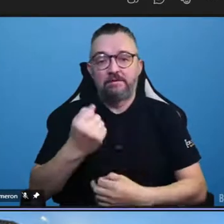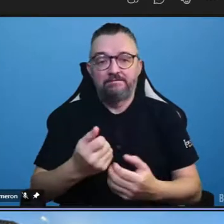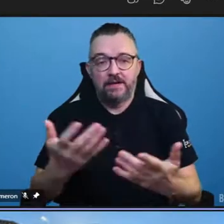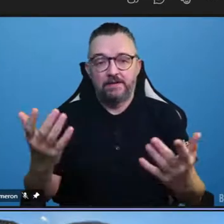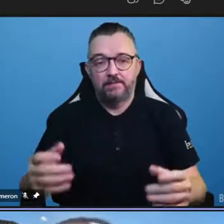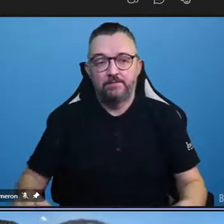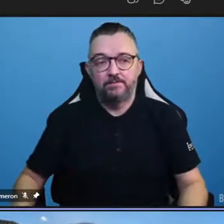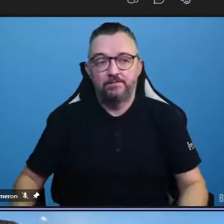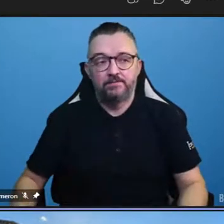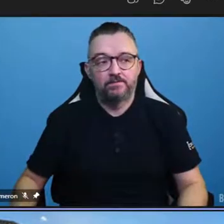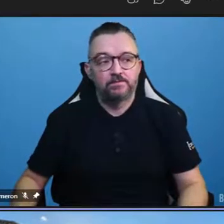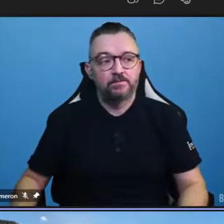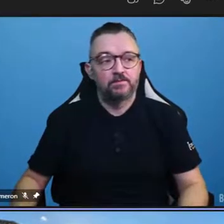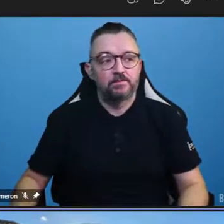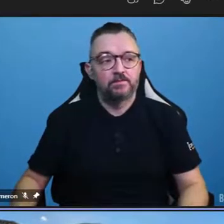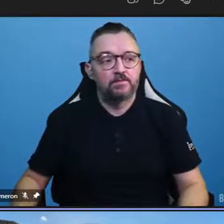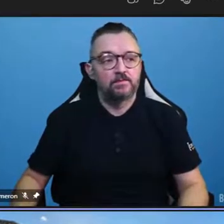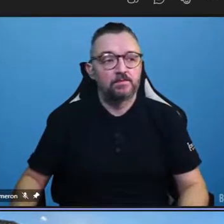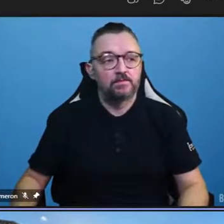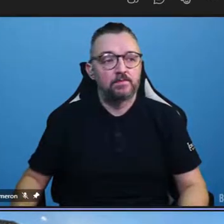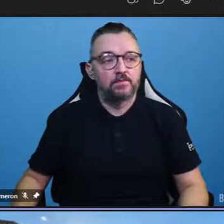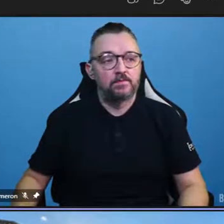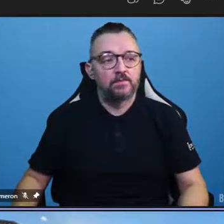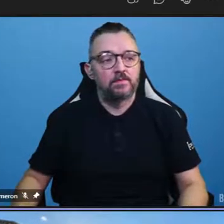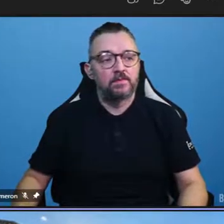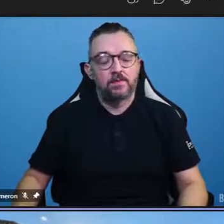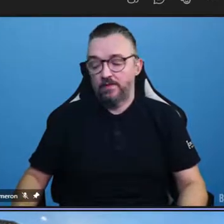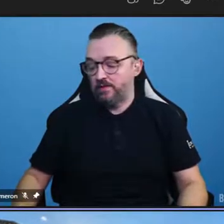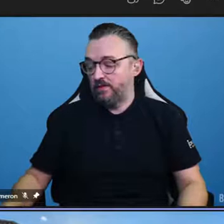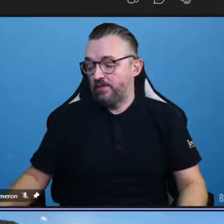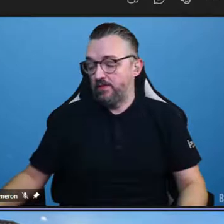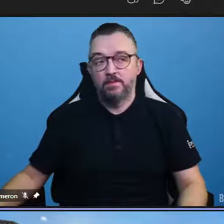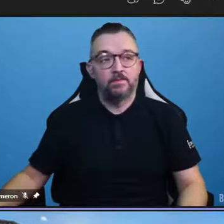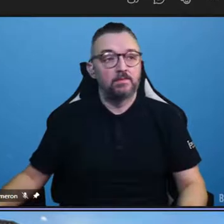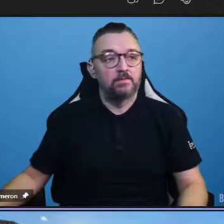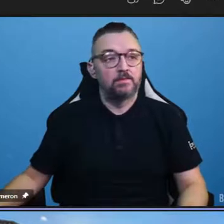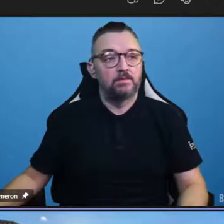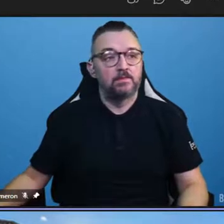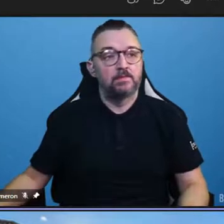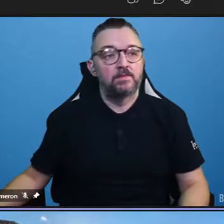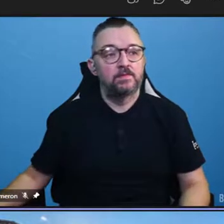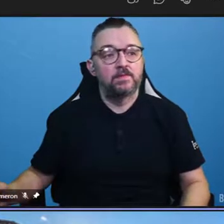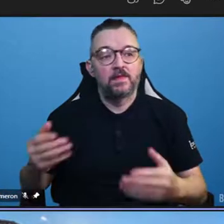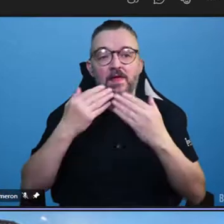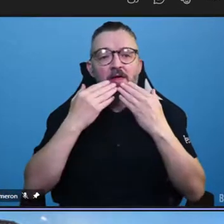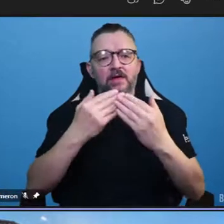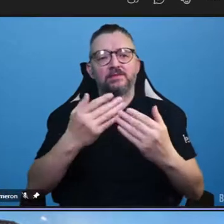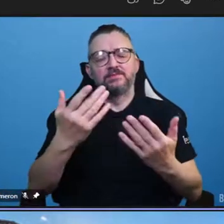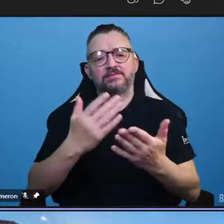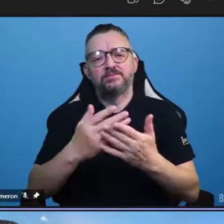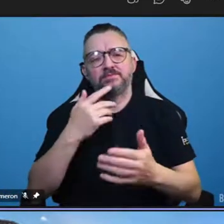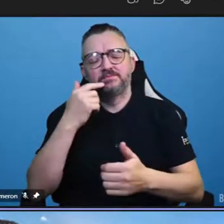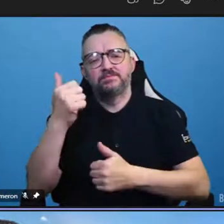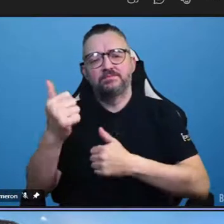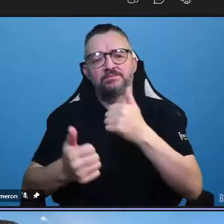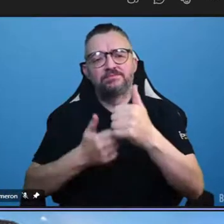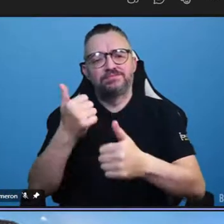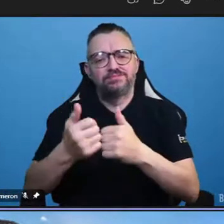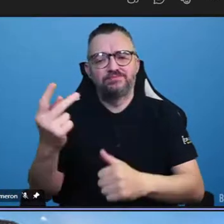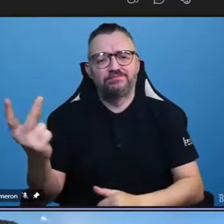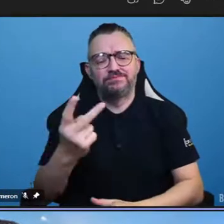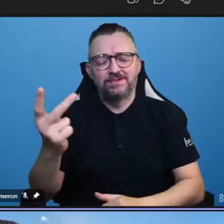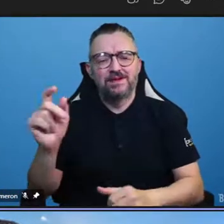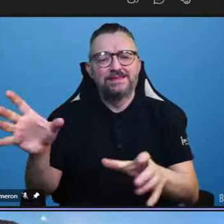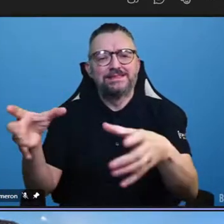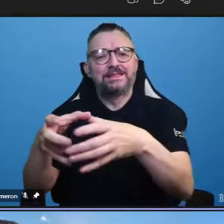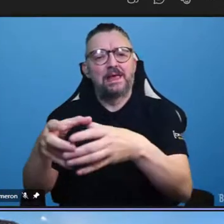Okay, thank you very much both. That was great. And congratulations to Paul and Jackie and their team for producing